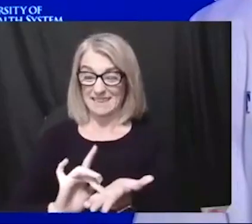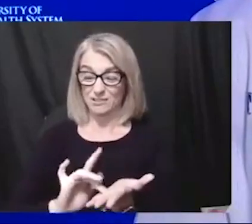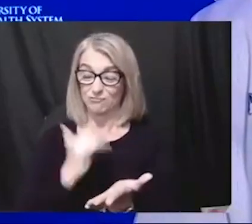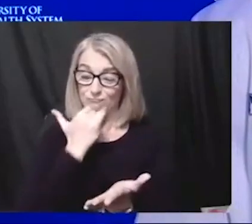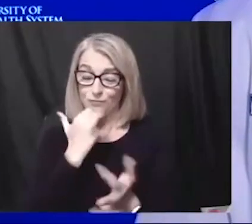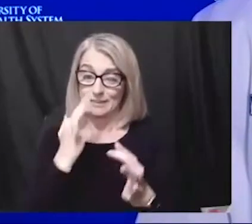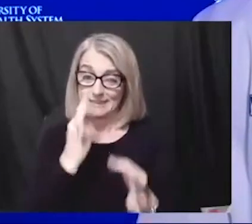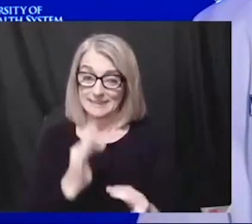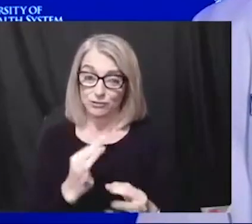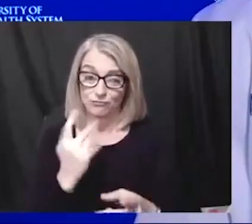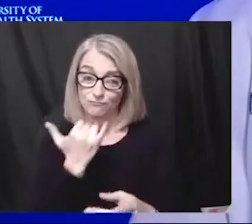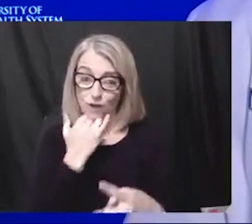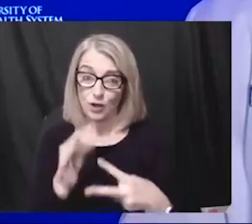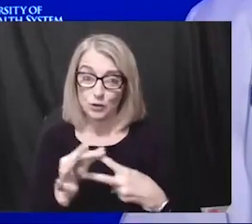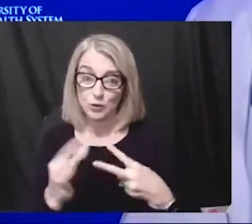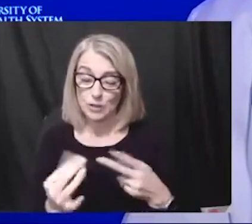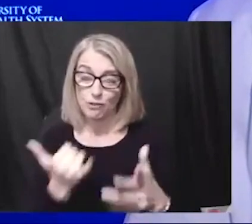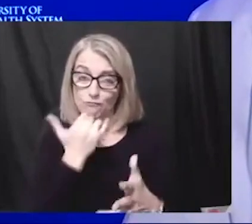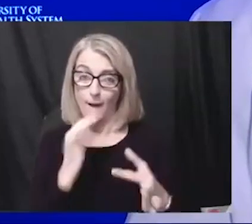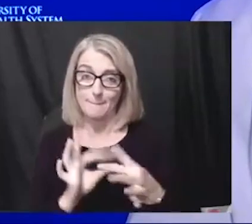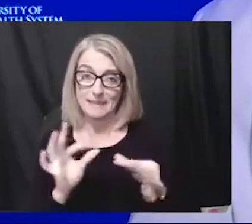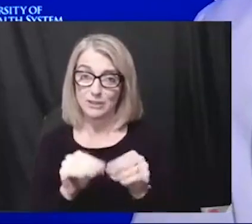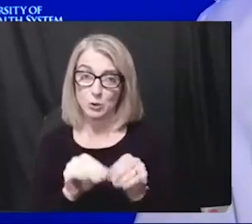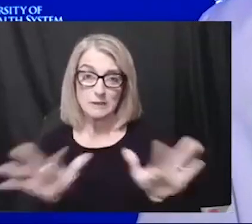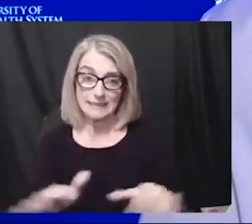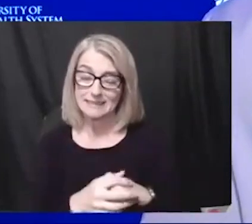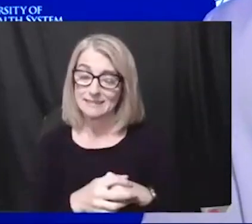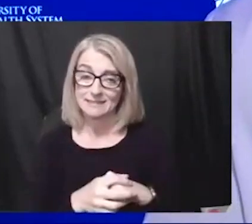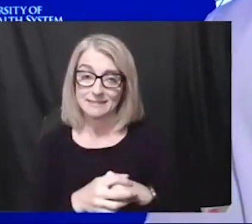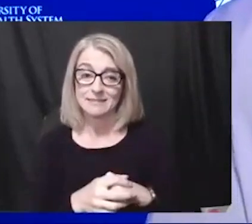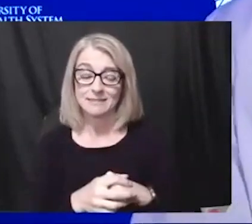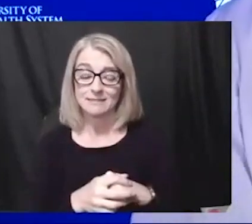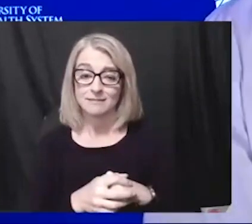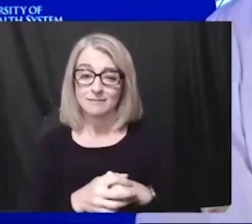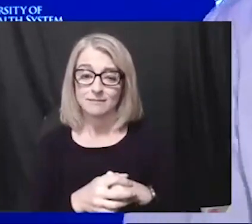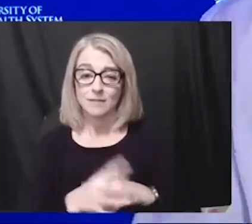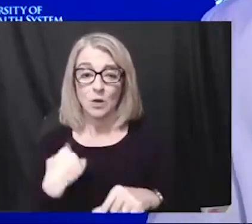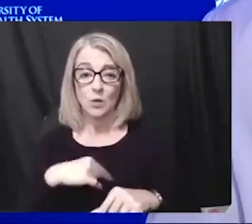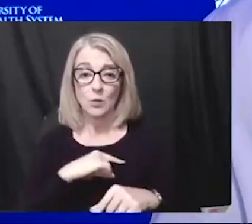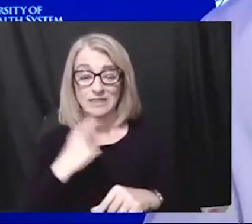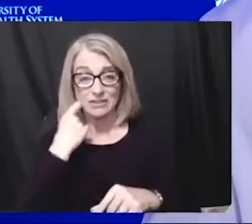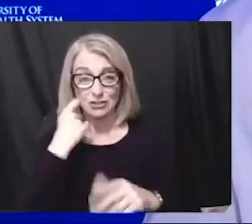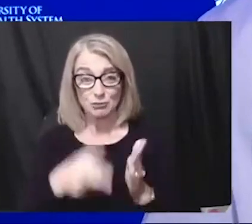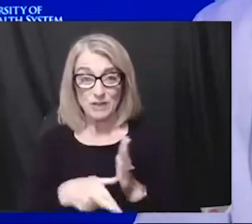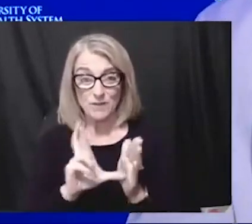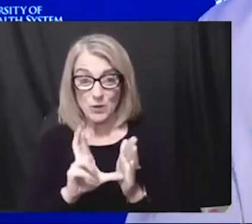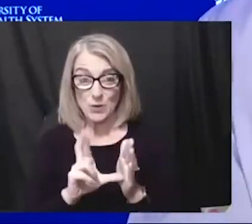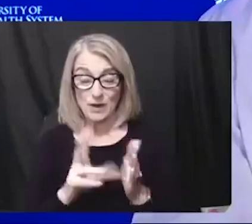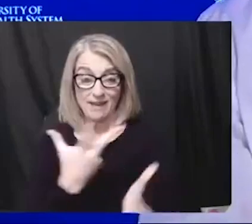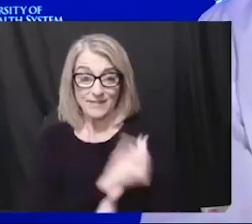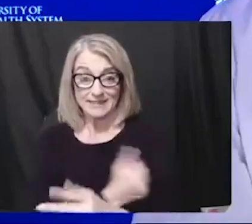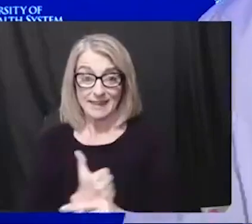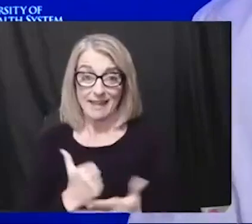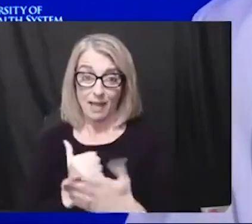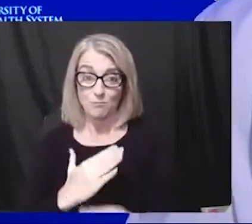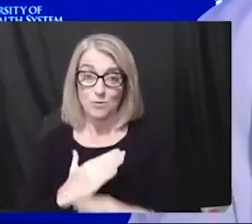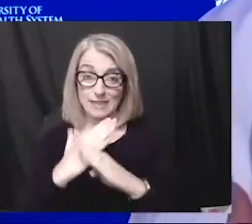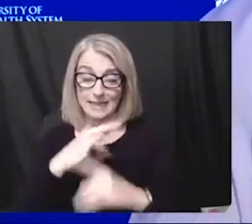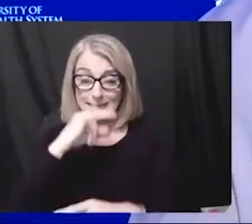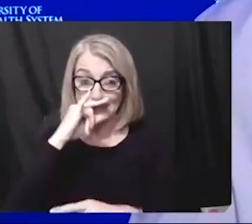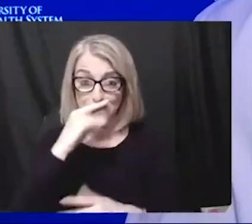in Lawrence, and showing again that those areas that are masked do so much better than those who are